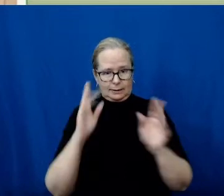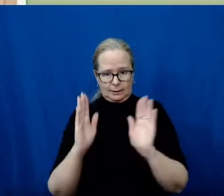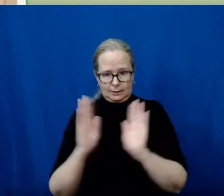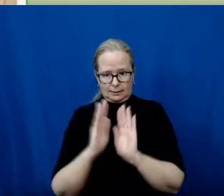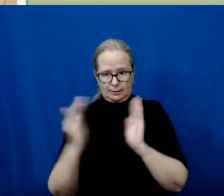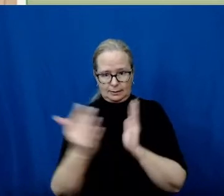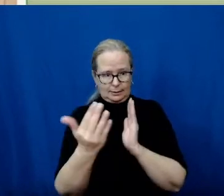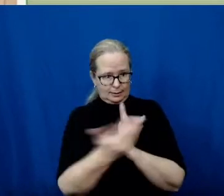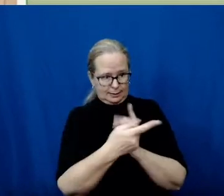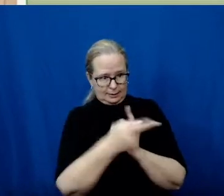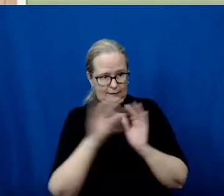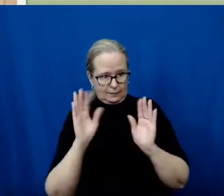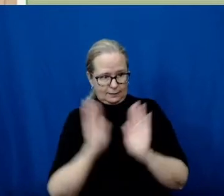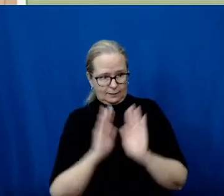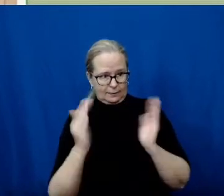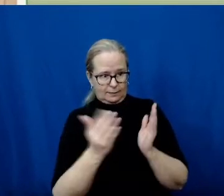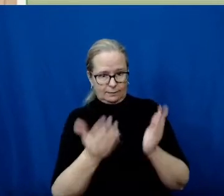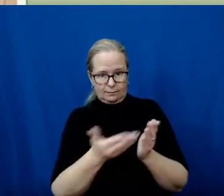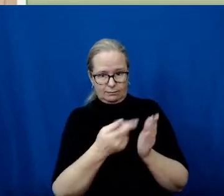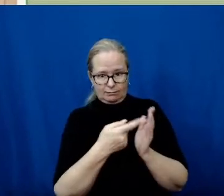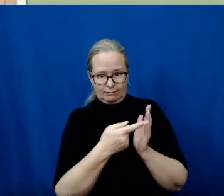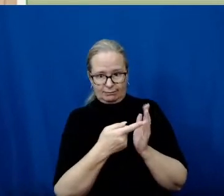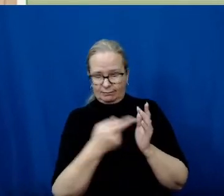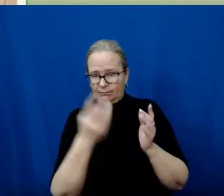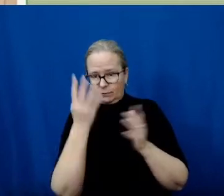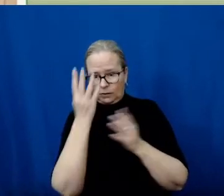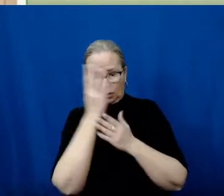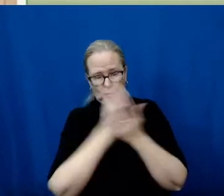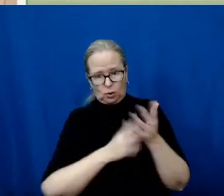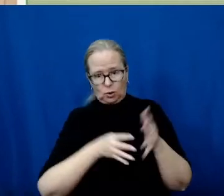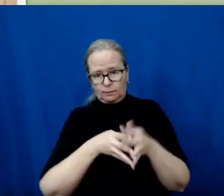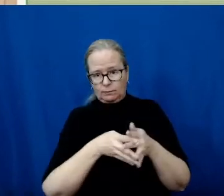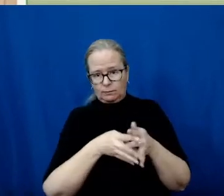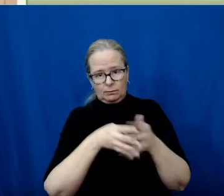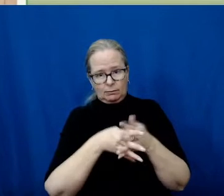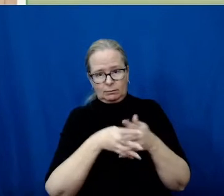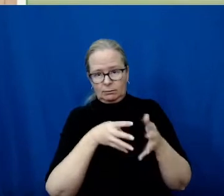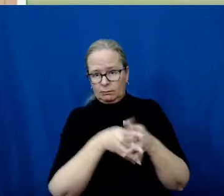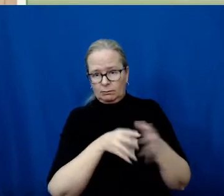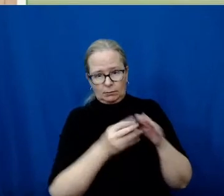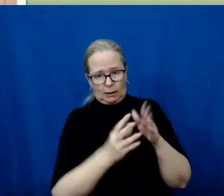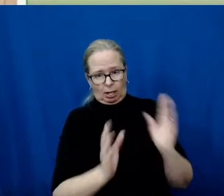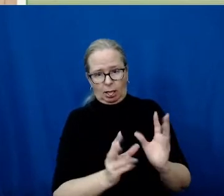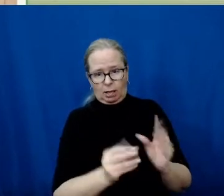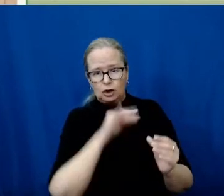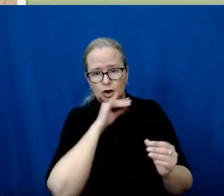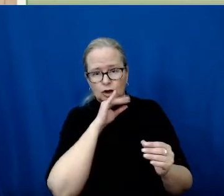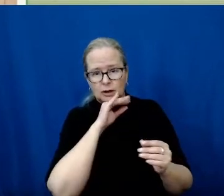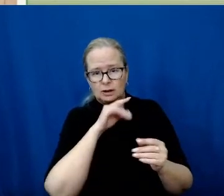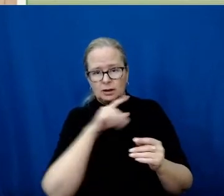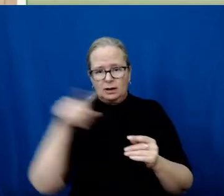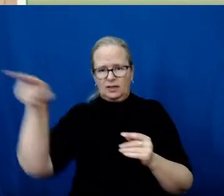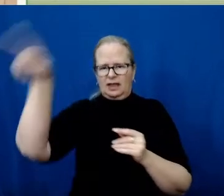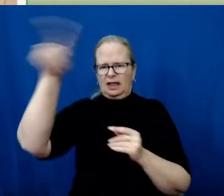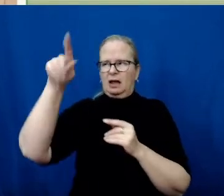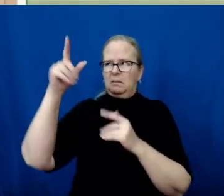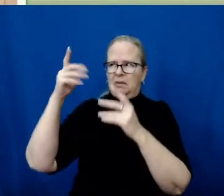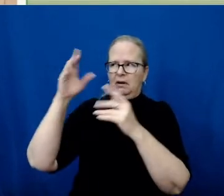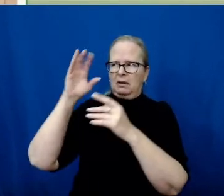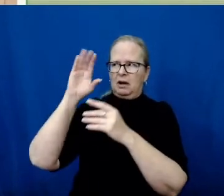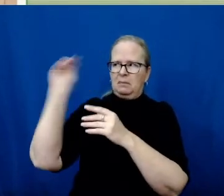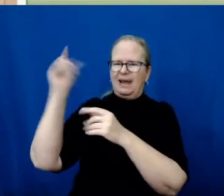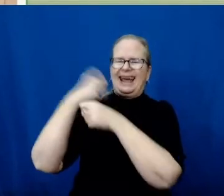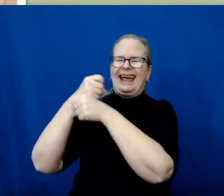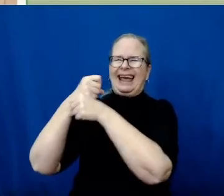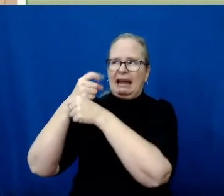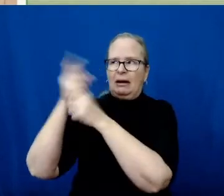get in trouble with the manufacturers, but the reality is you can make a much better product for a lot less money. And so